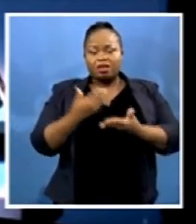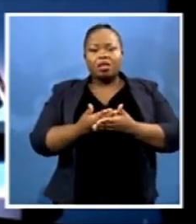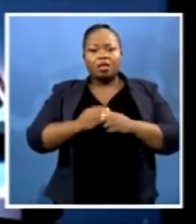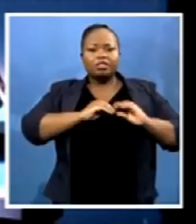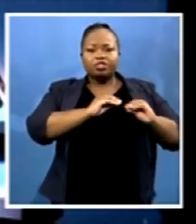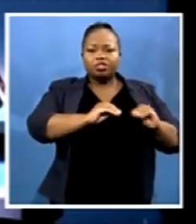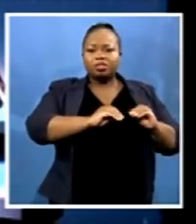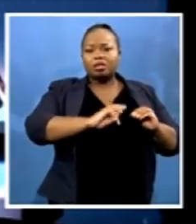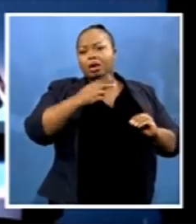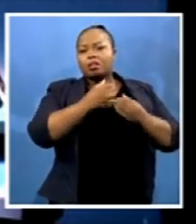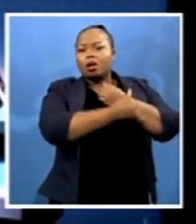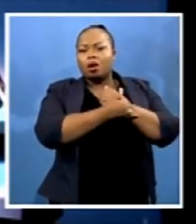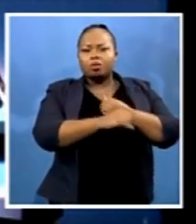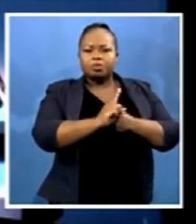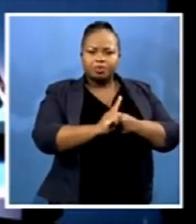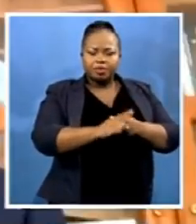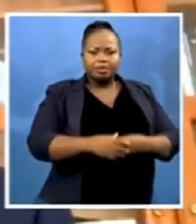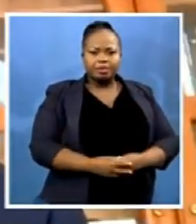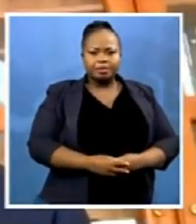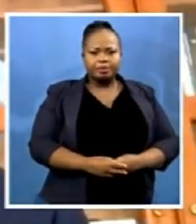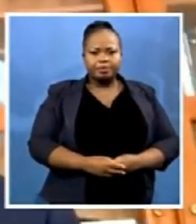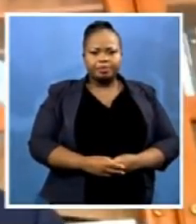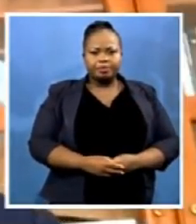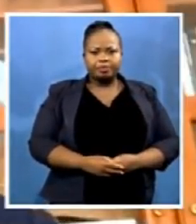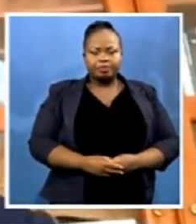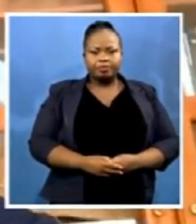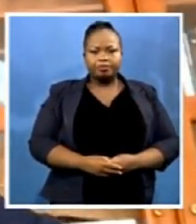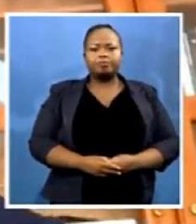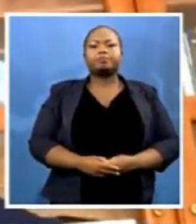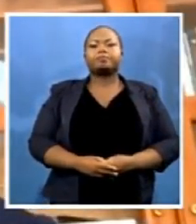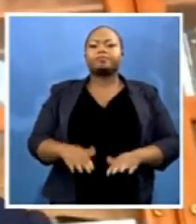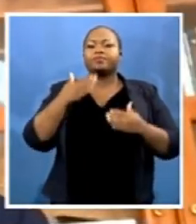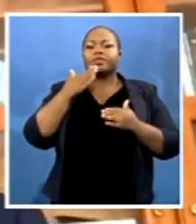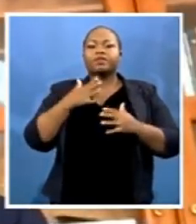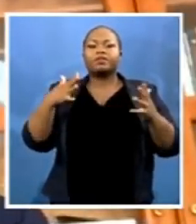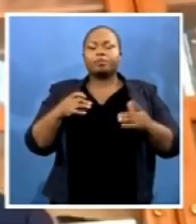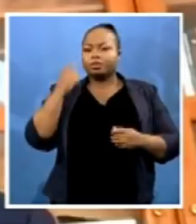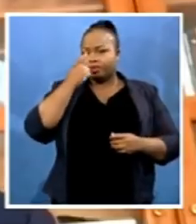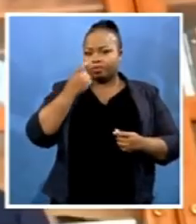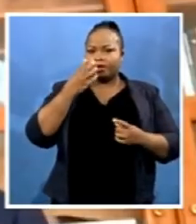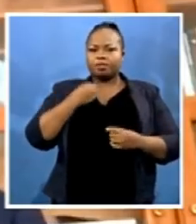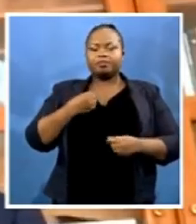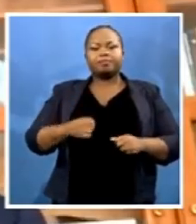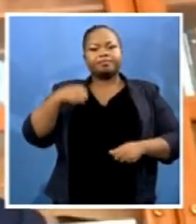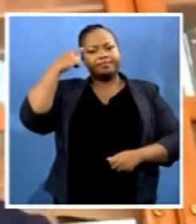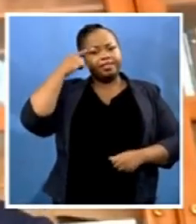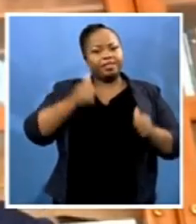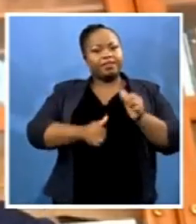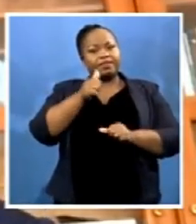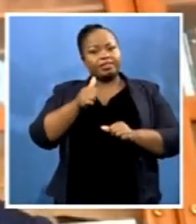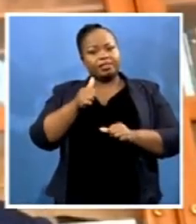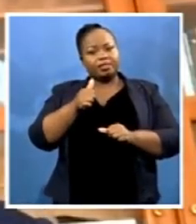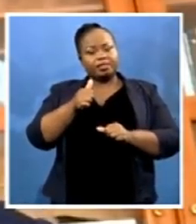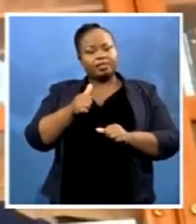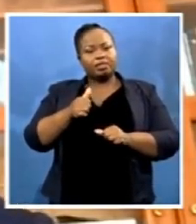continent? Well, thank you very much for the questions. I think the first issue to say is that I think for